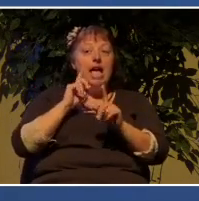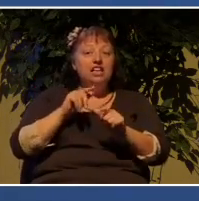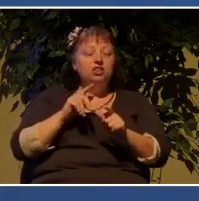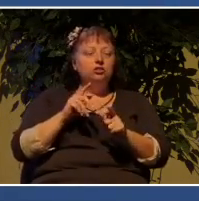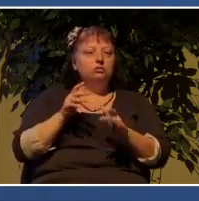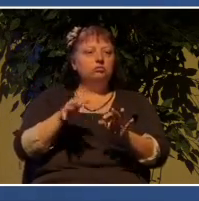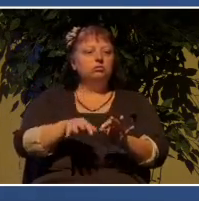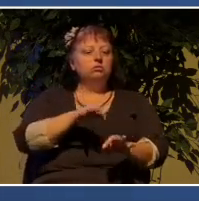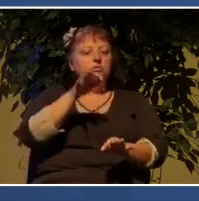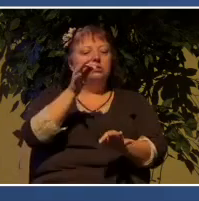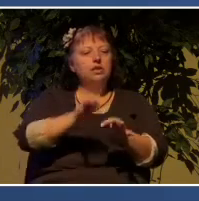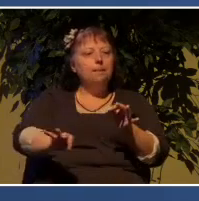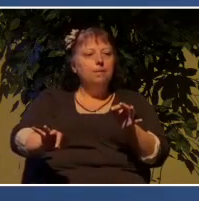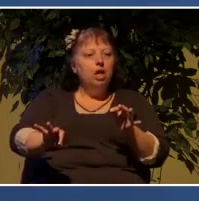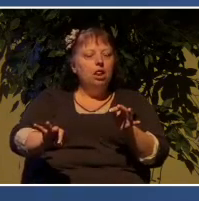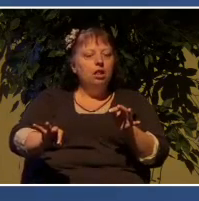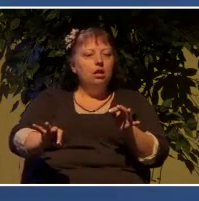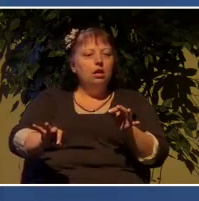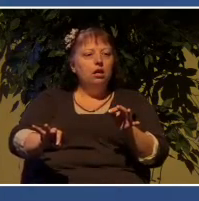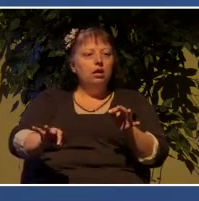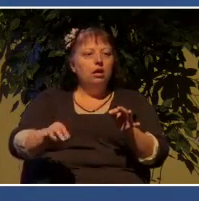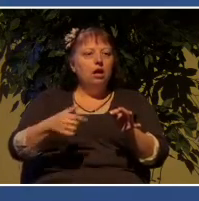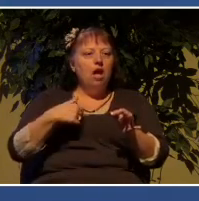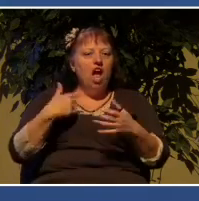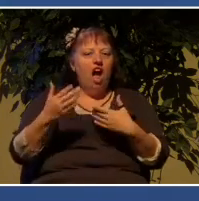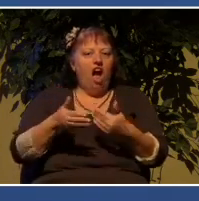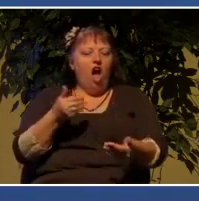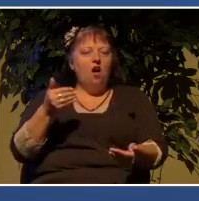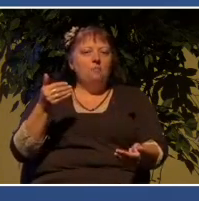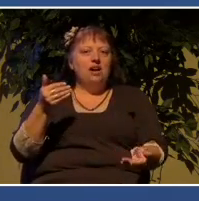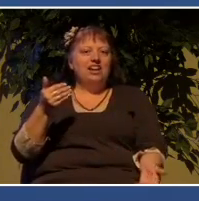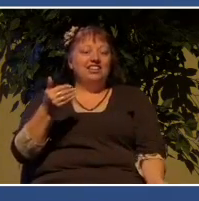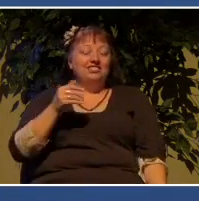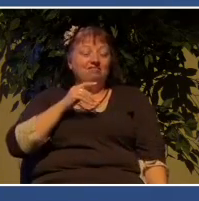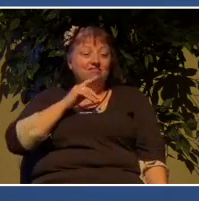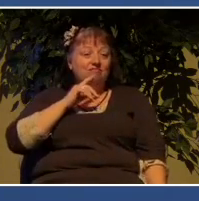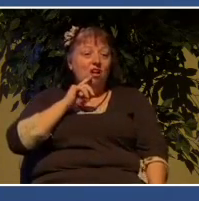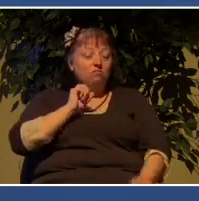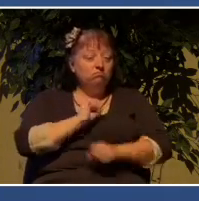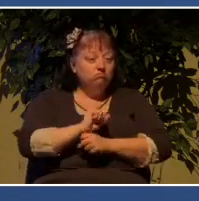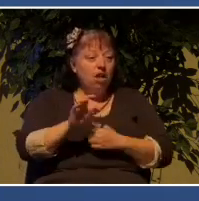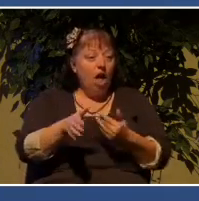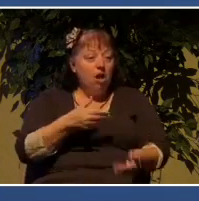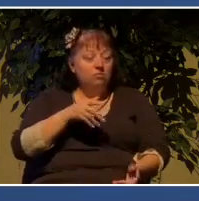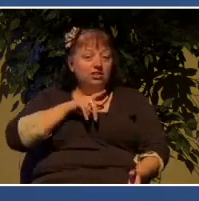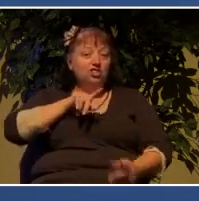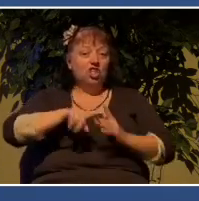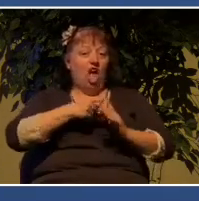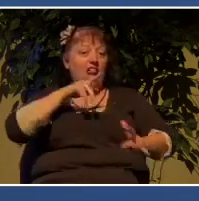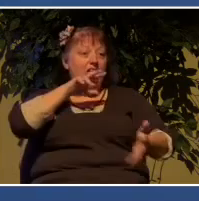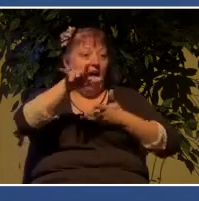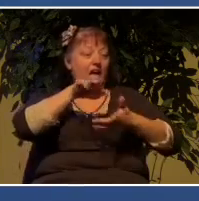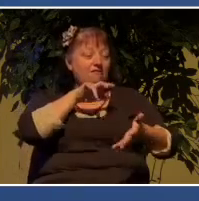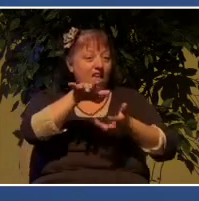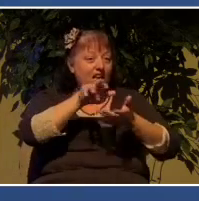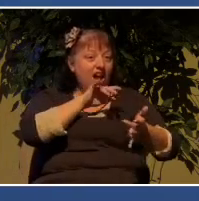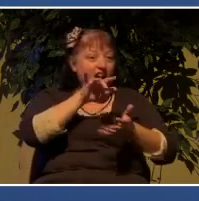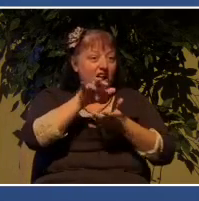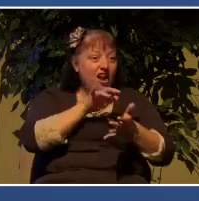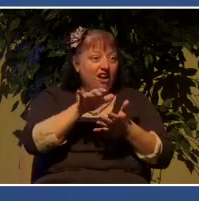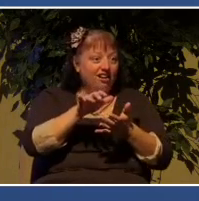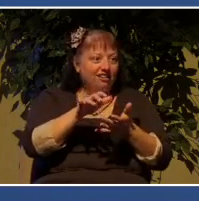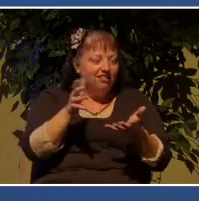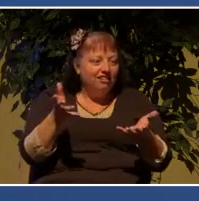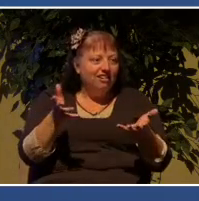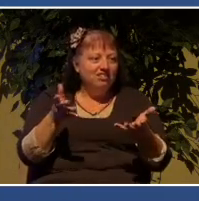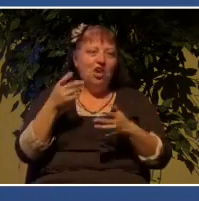as I remember it, that I almost literally burst out laughing. Because here is what the Lord put